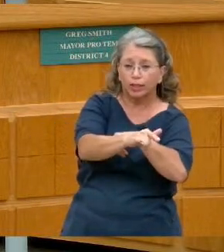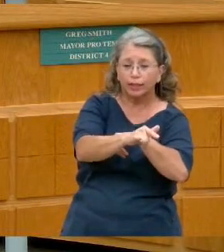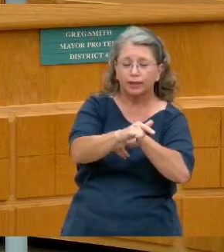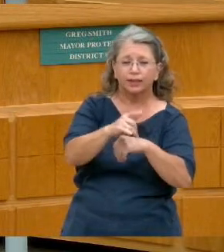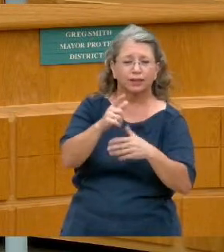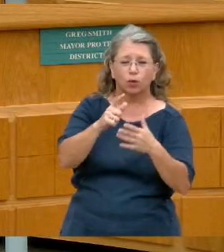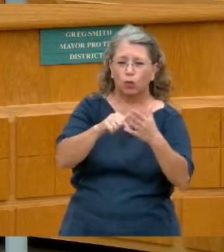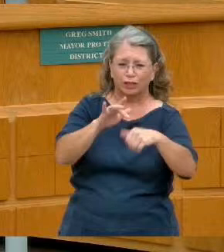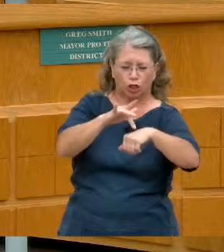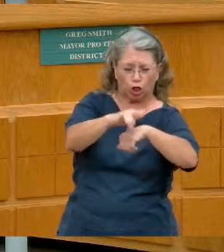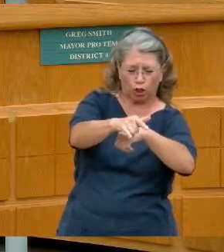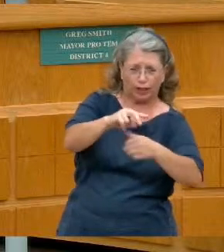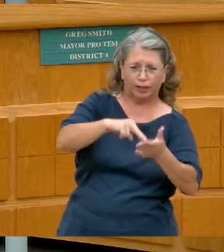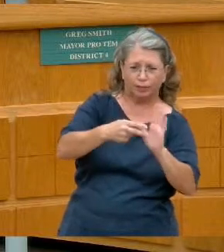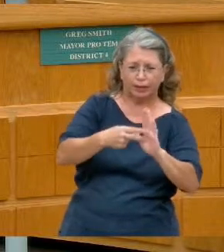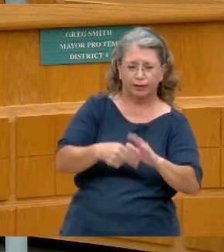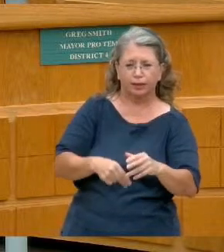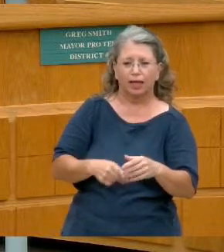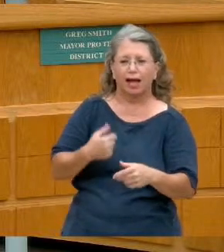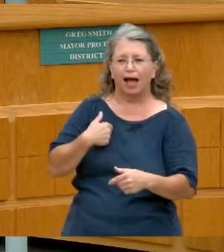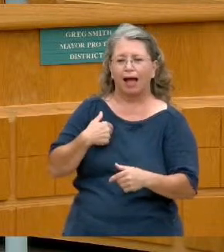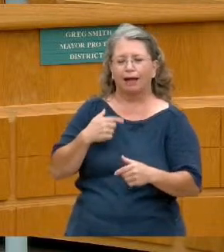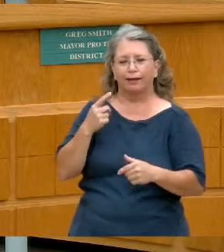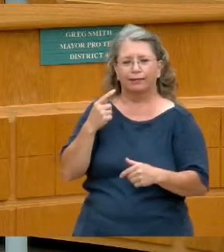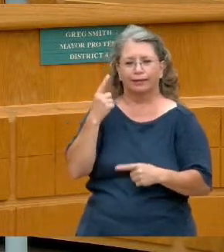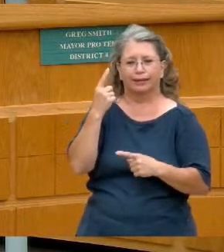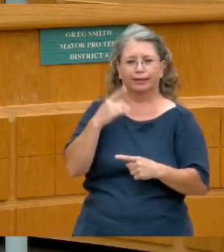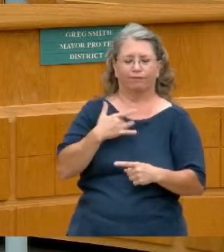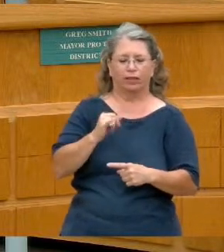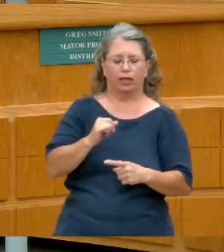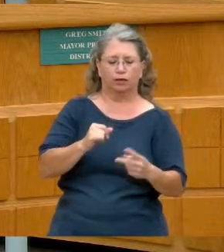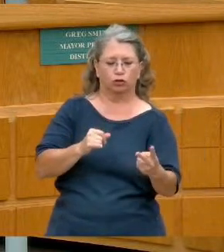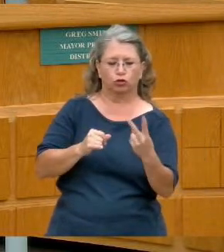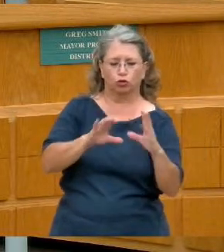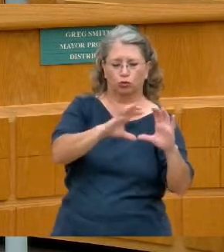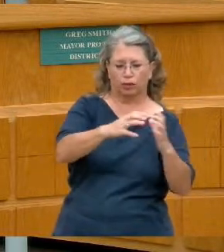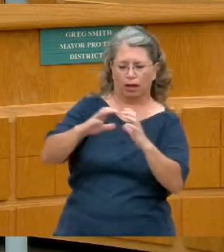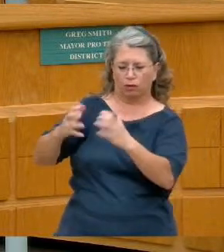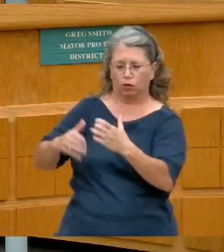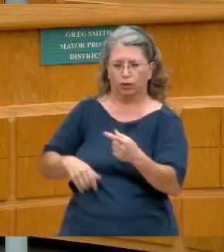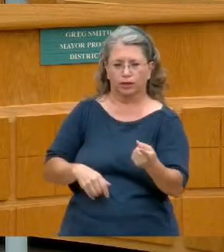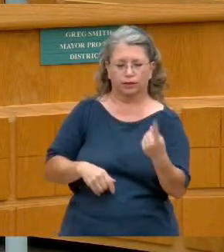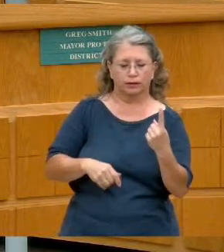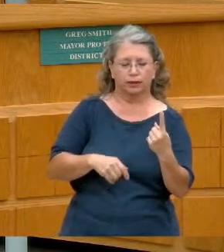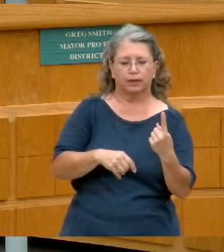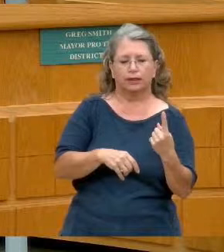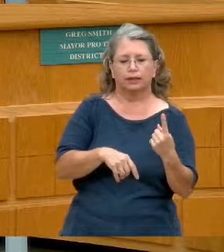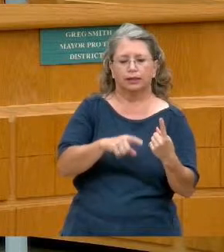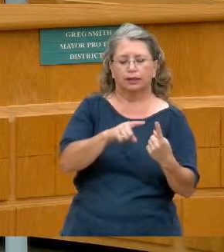types of COVID-19. I would categorize it as disease presentations. One is